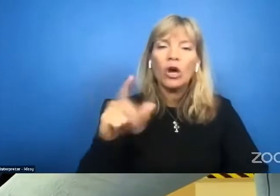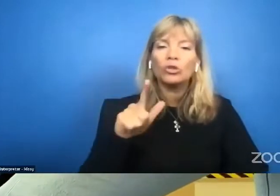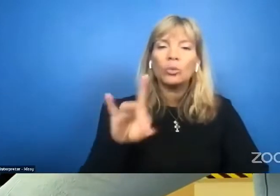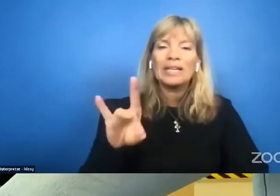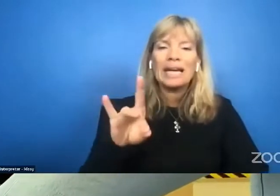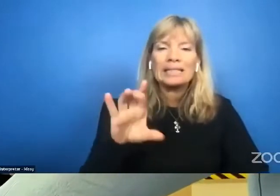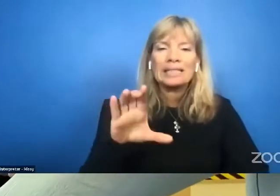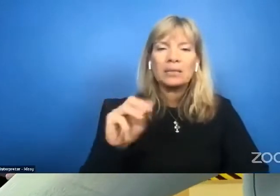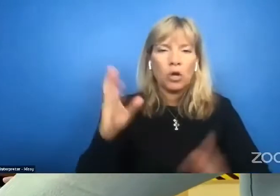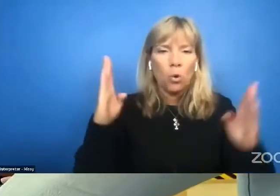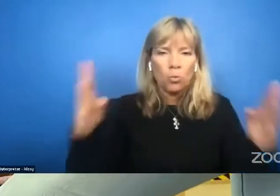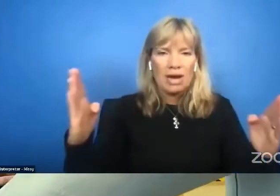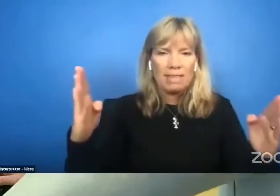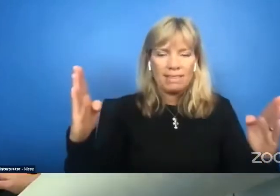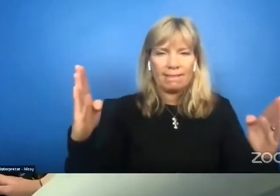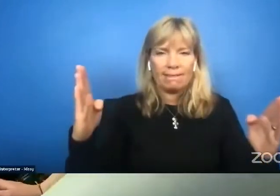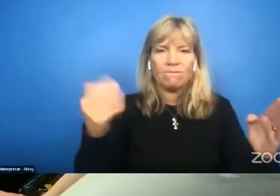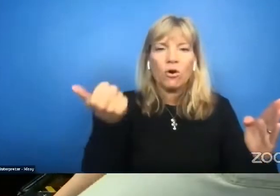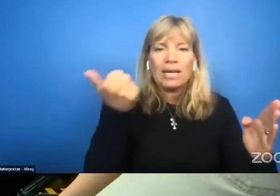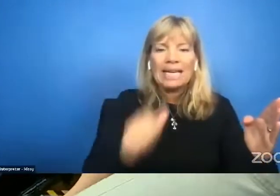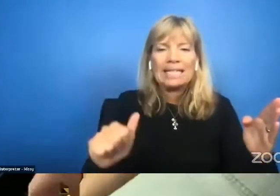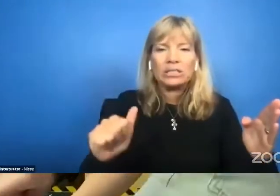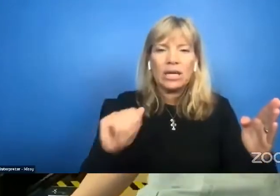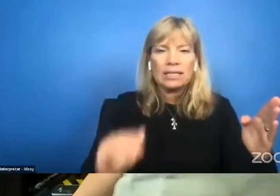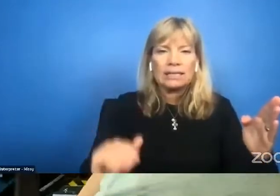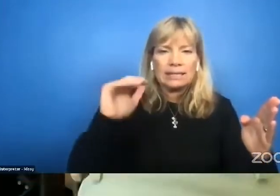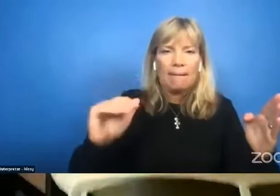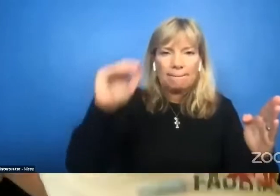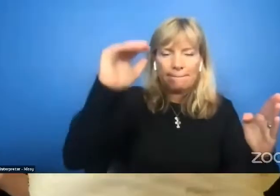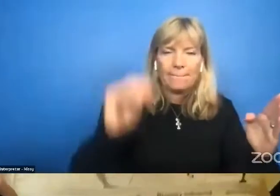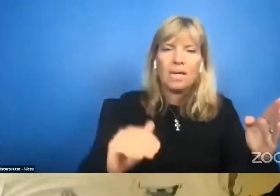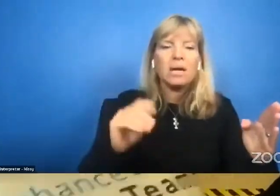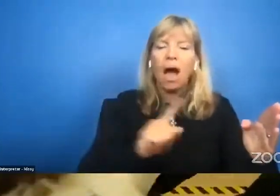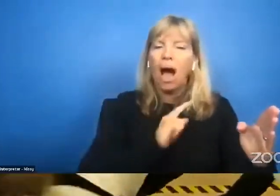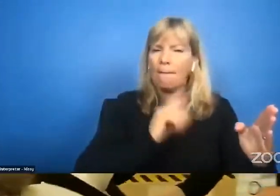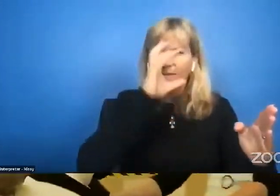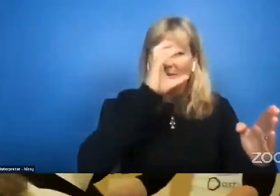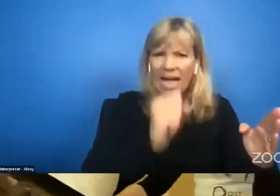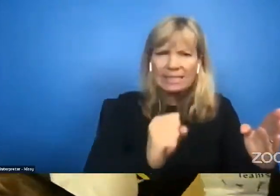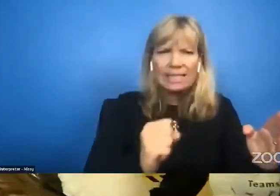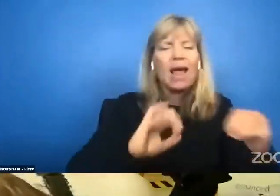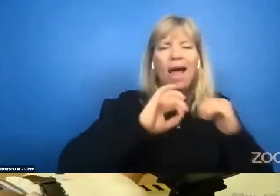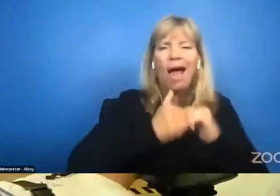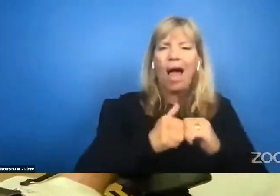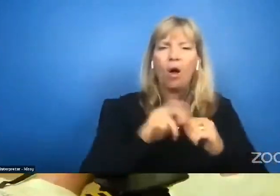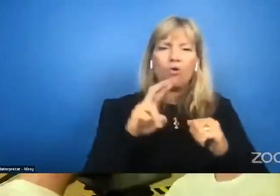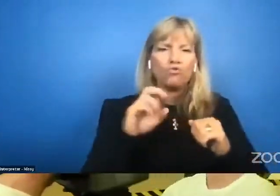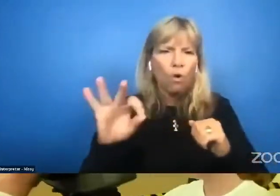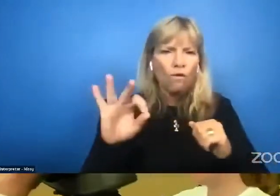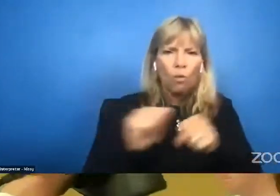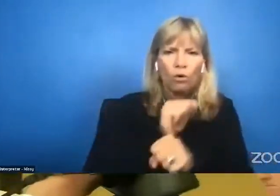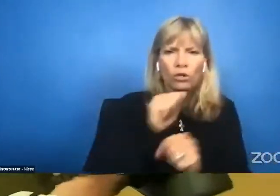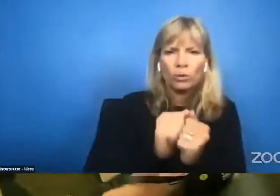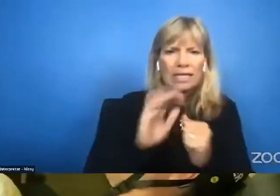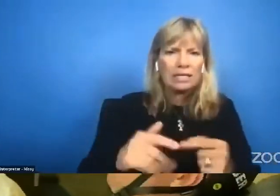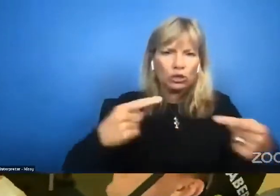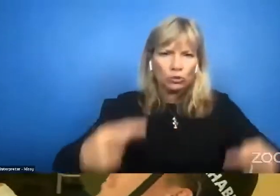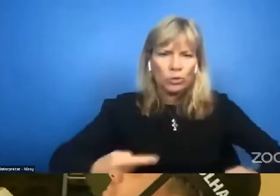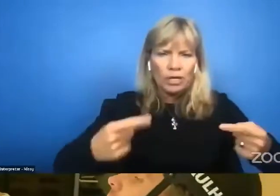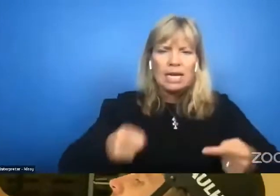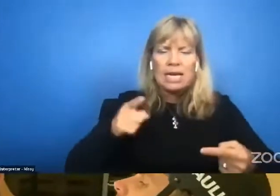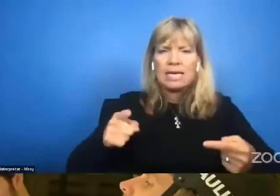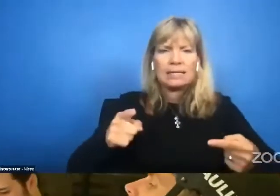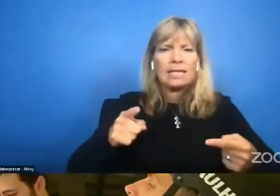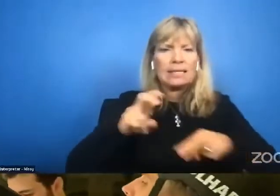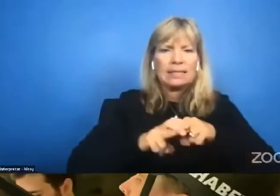the stairs. What I'm fascinated about the way Rolf works with this chair is how he moves his seat position so many